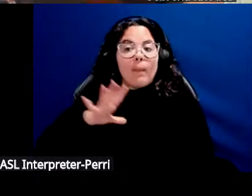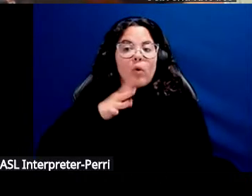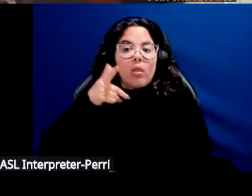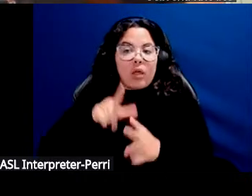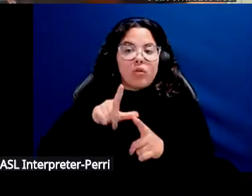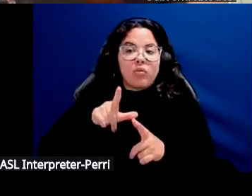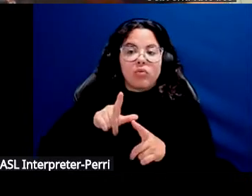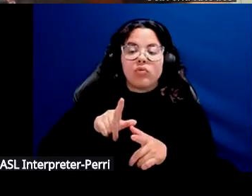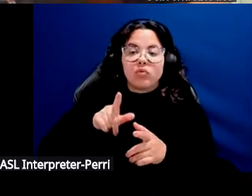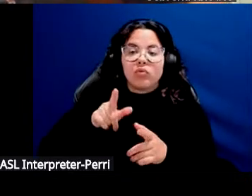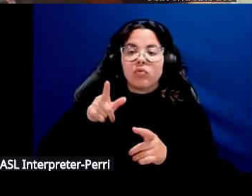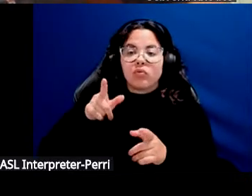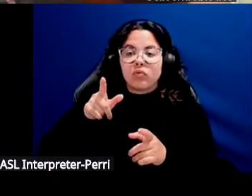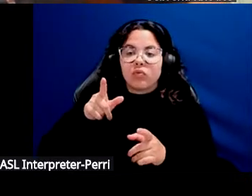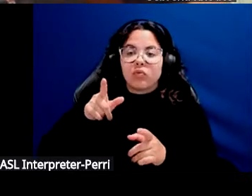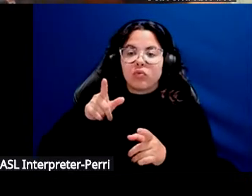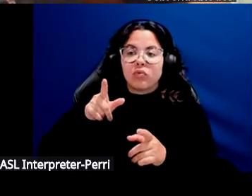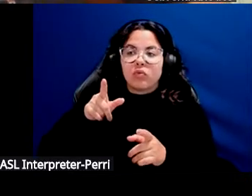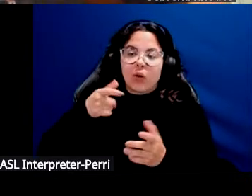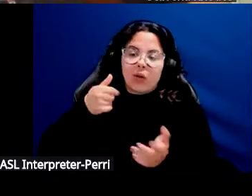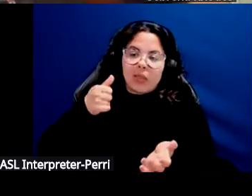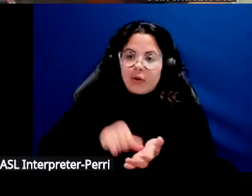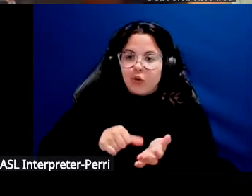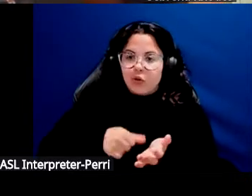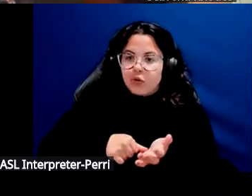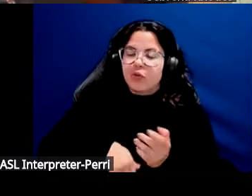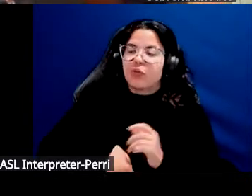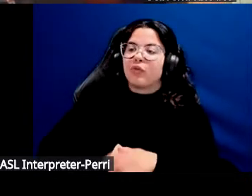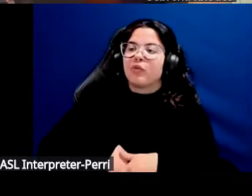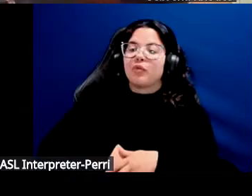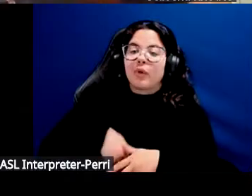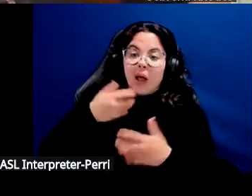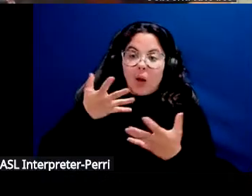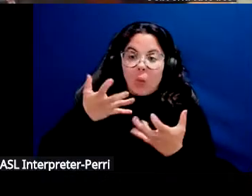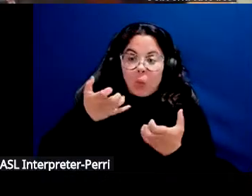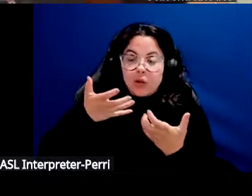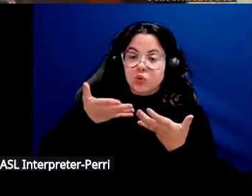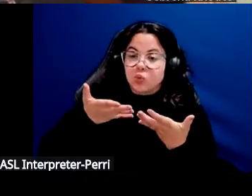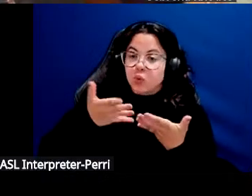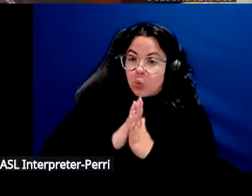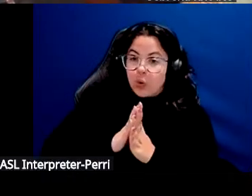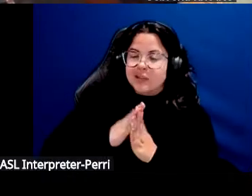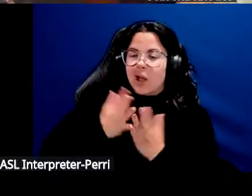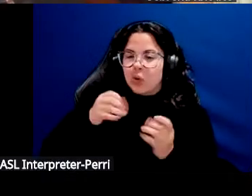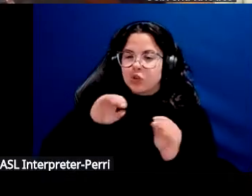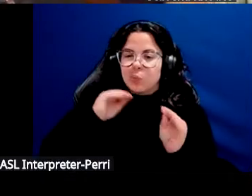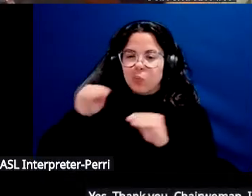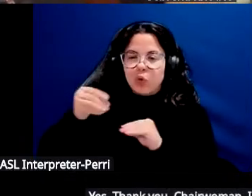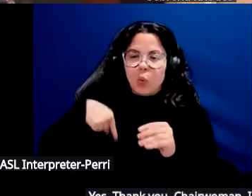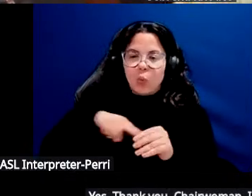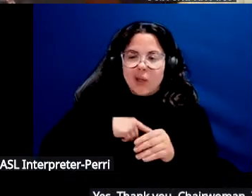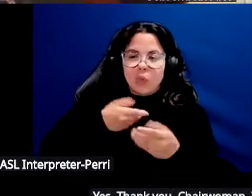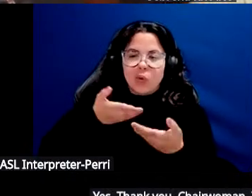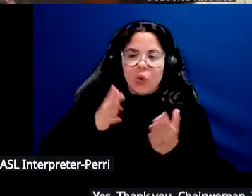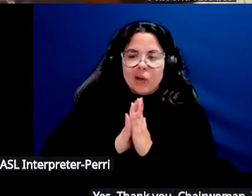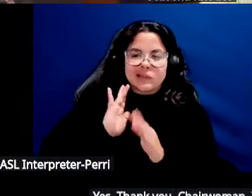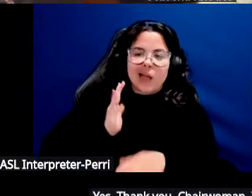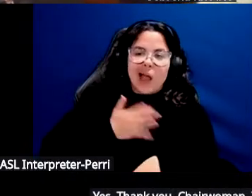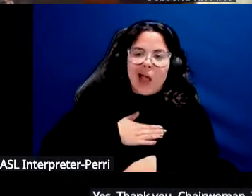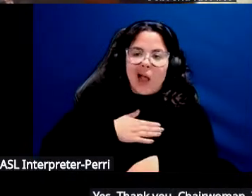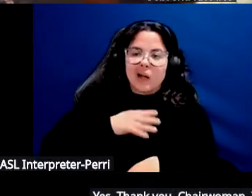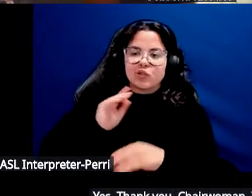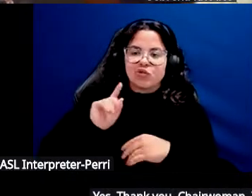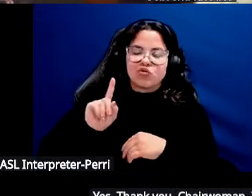Yes, thank you, Chairwoman. I would like to make a motion that we request our Trash and Beautification